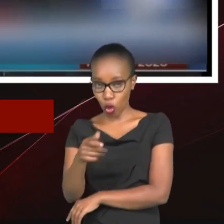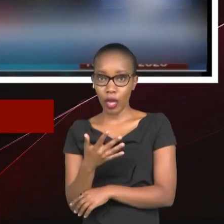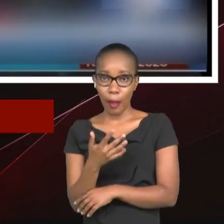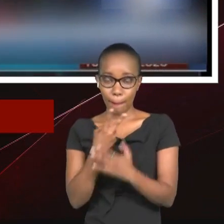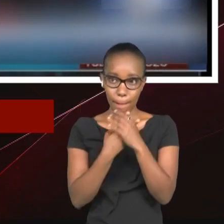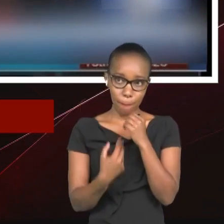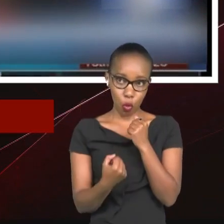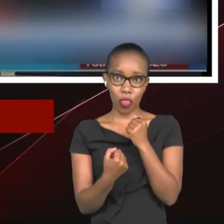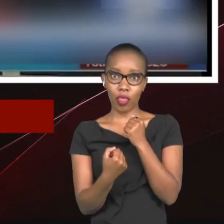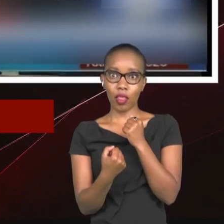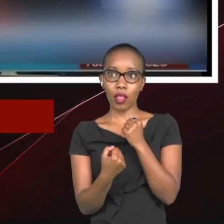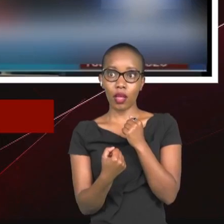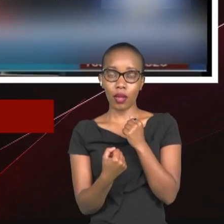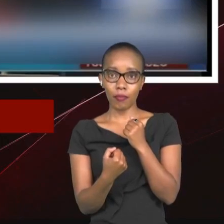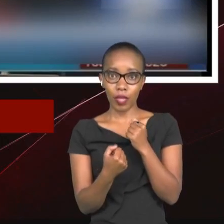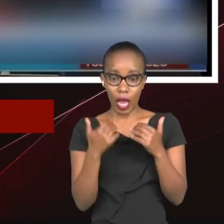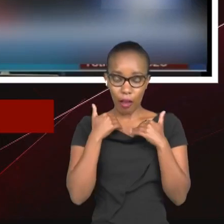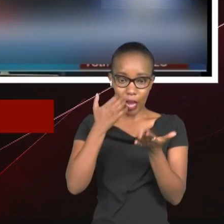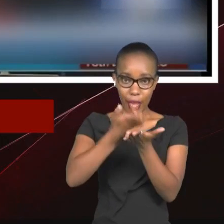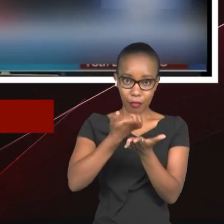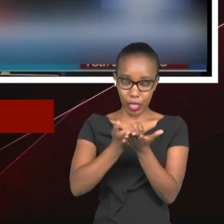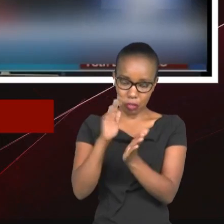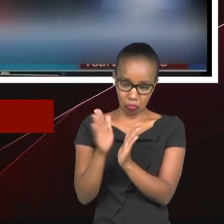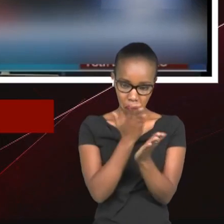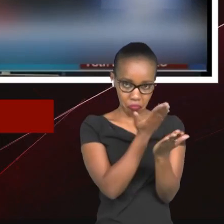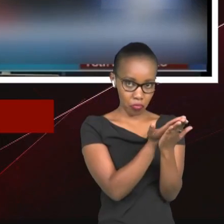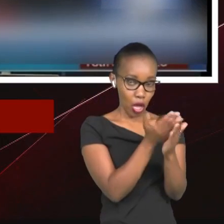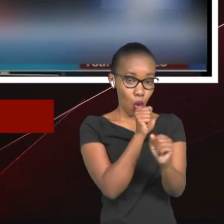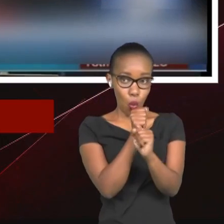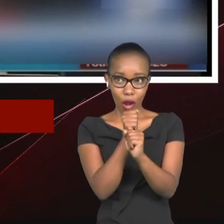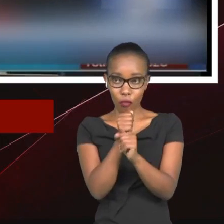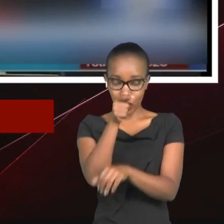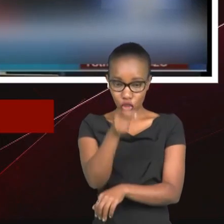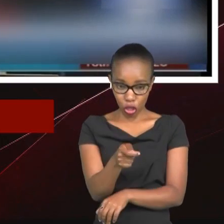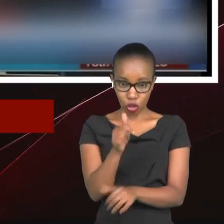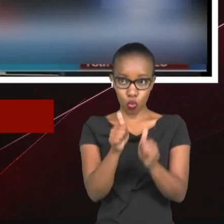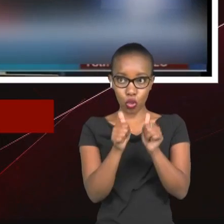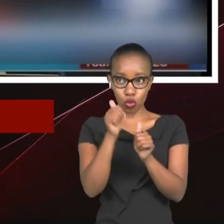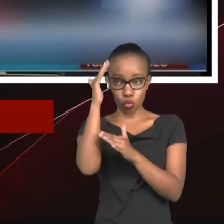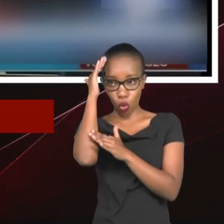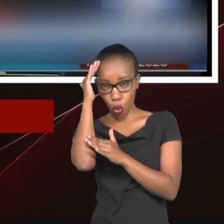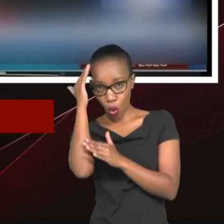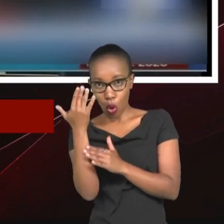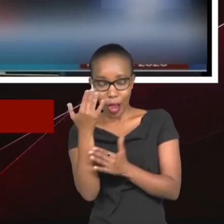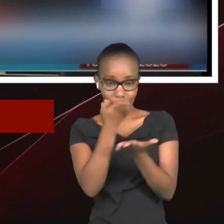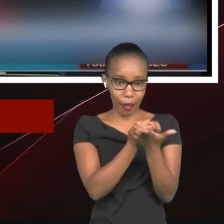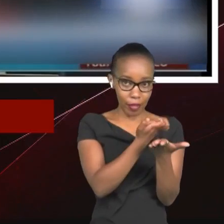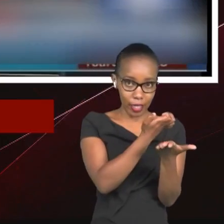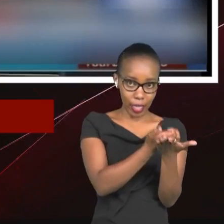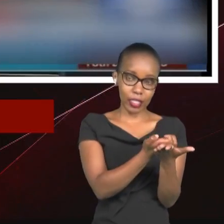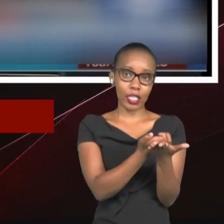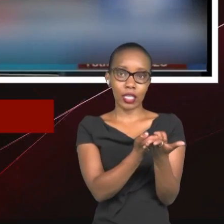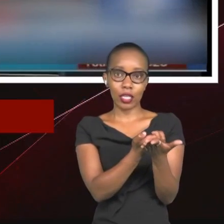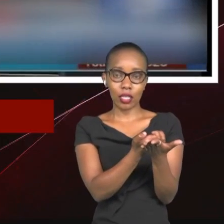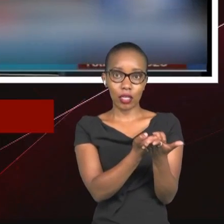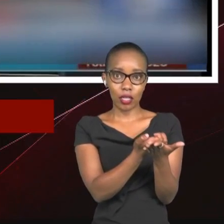has to put their what we call evidence on the table. And the work of the judge is to determine between the evidence placed